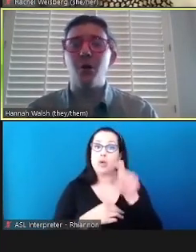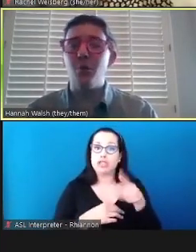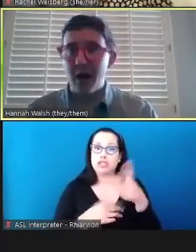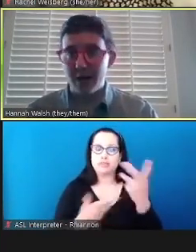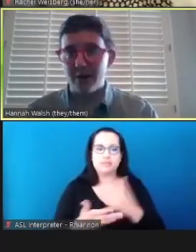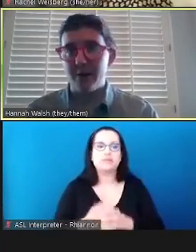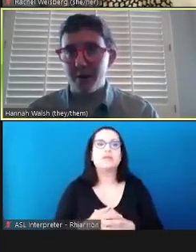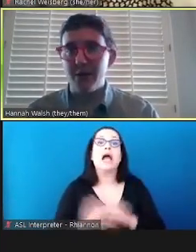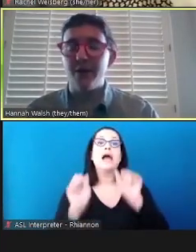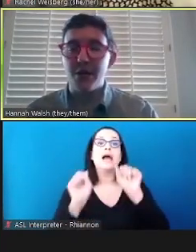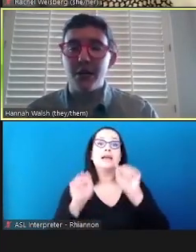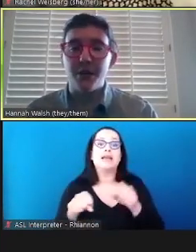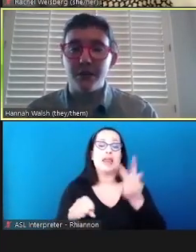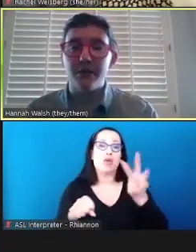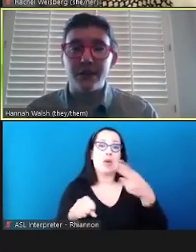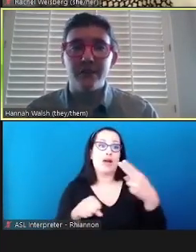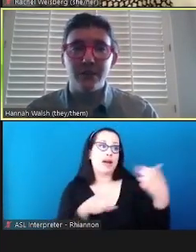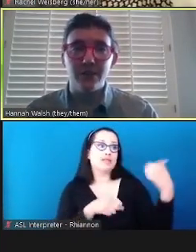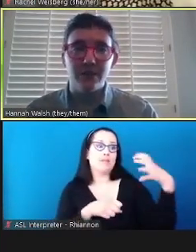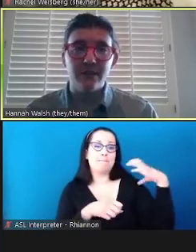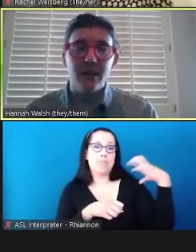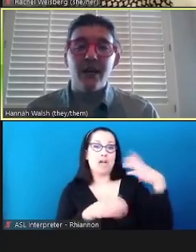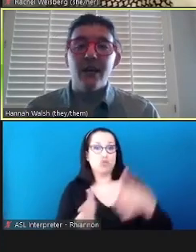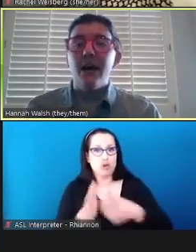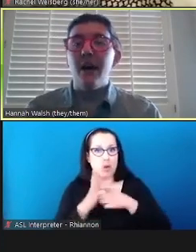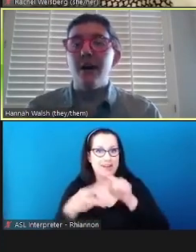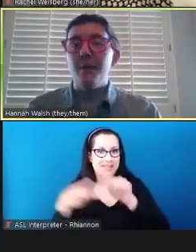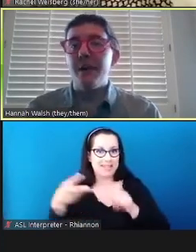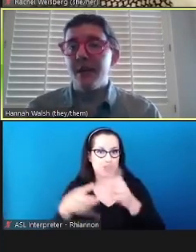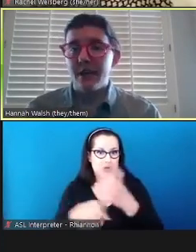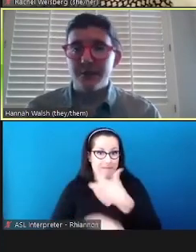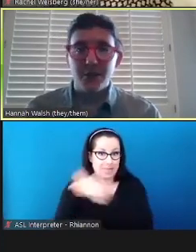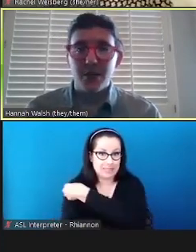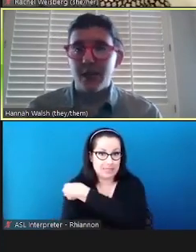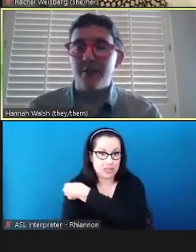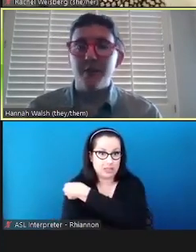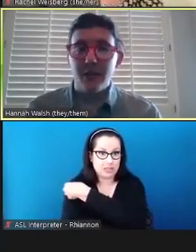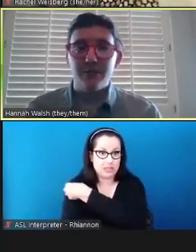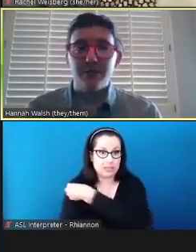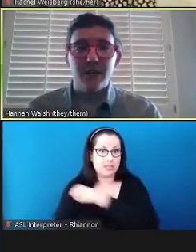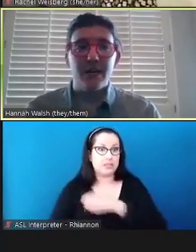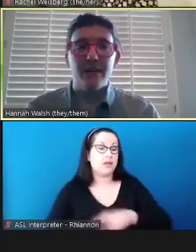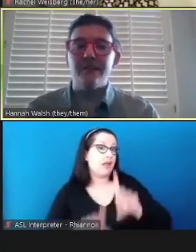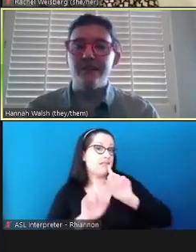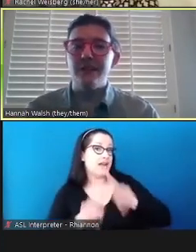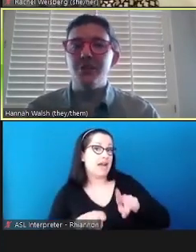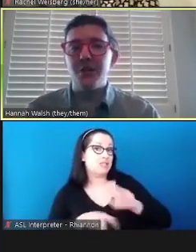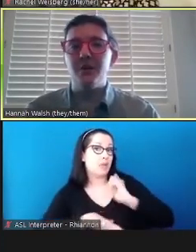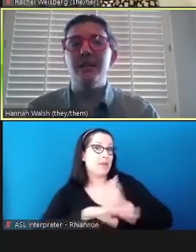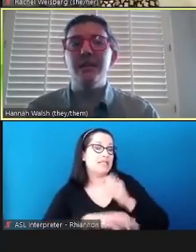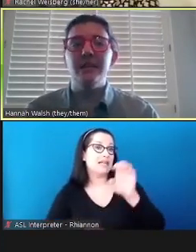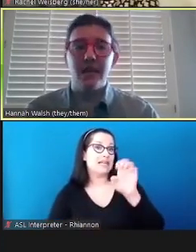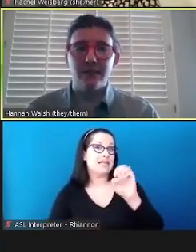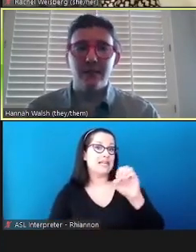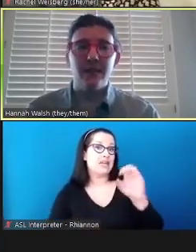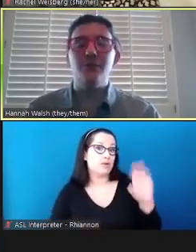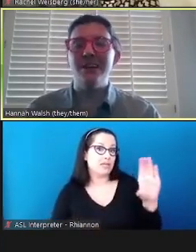employer require that Peter and Jacob get these vaccinations? And the answer, again, from the EEOC guidance is that